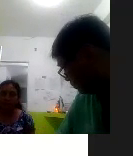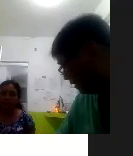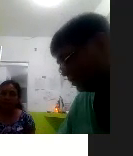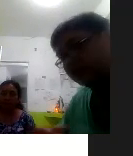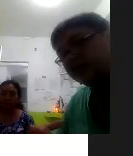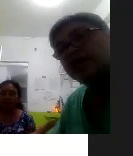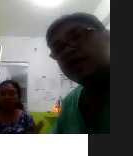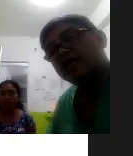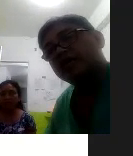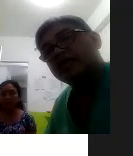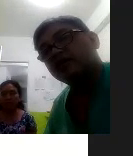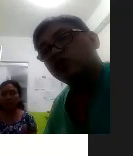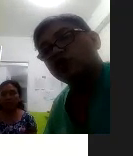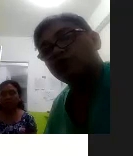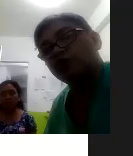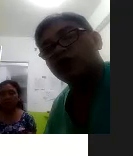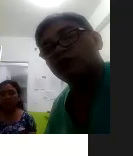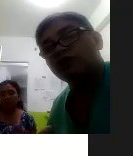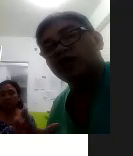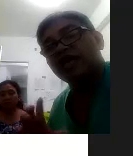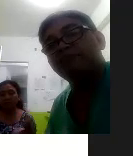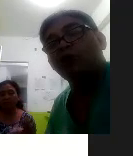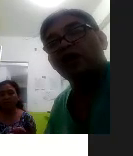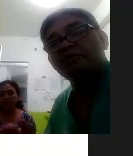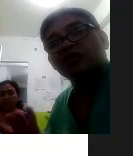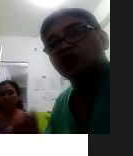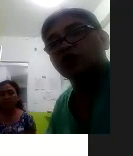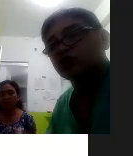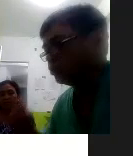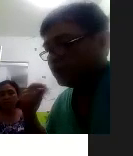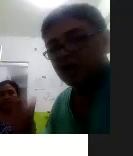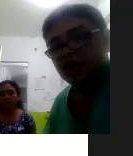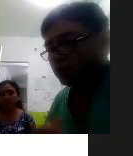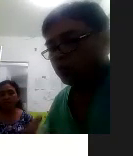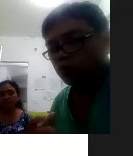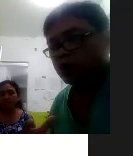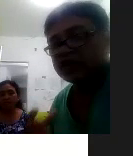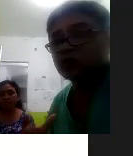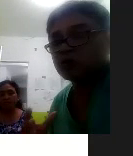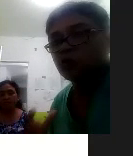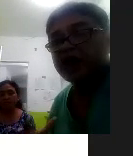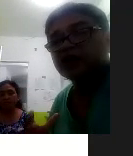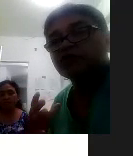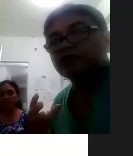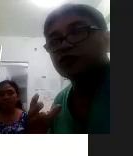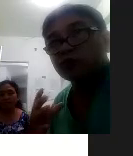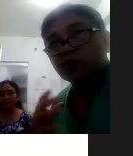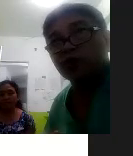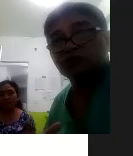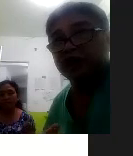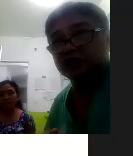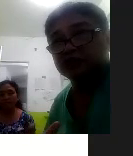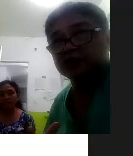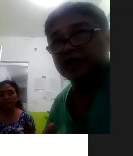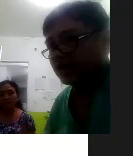placenta previa y shock hipovolémico. Hypovolemic shock, so was one of our